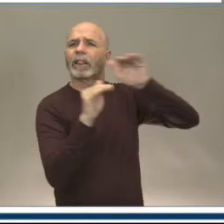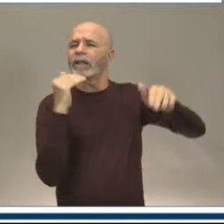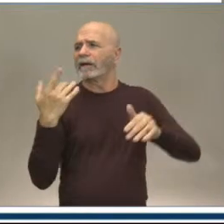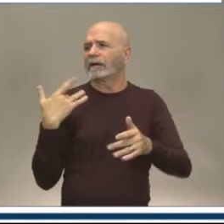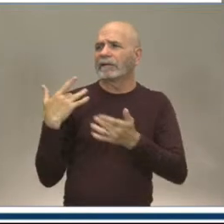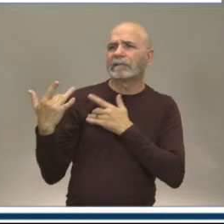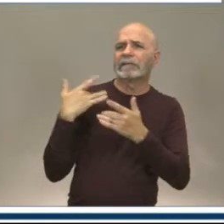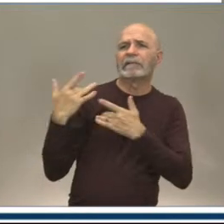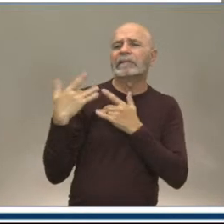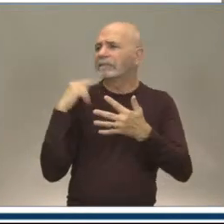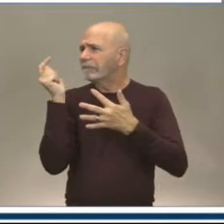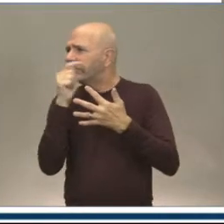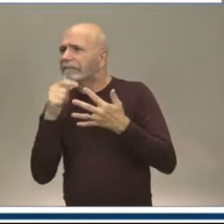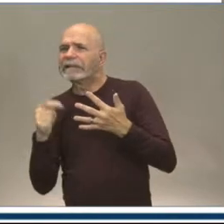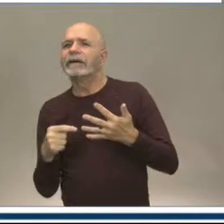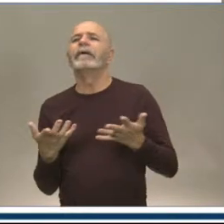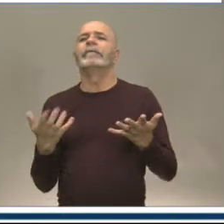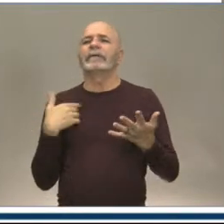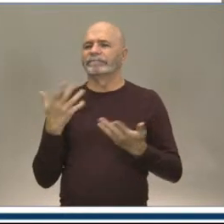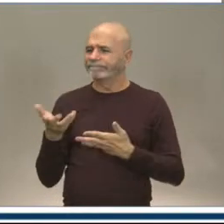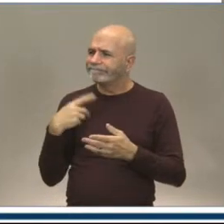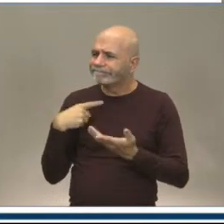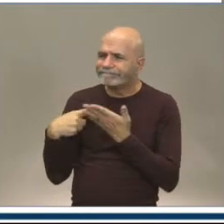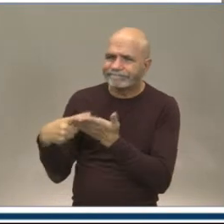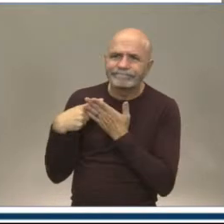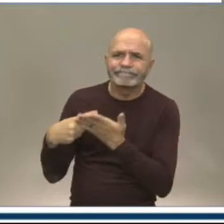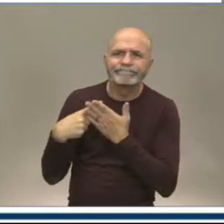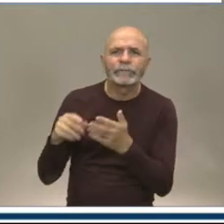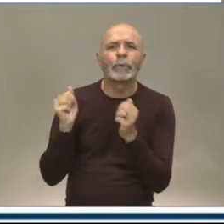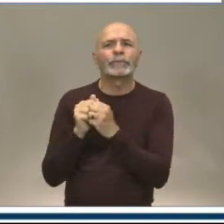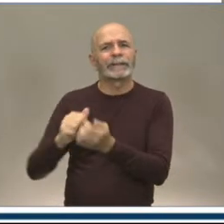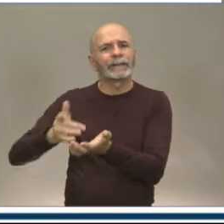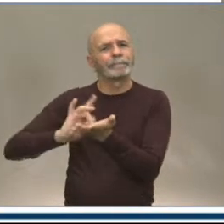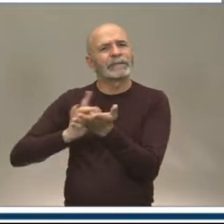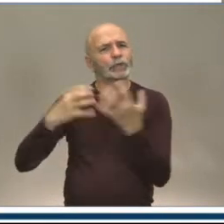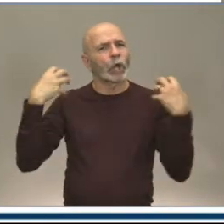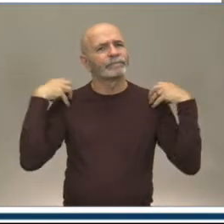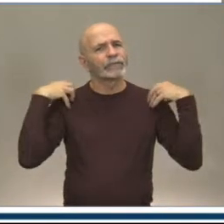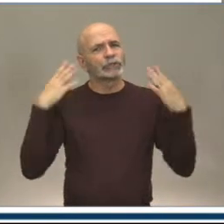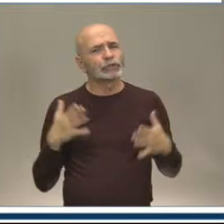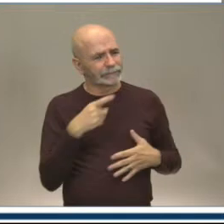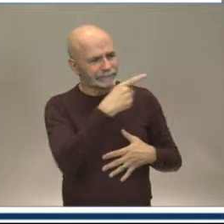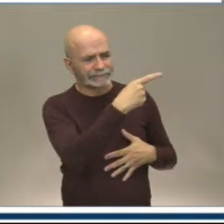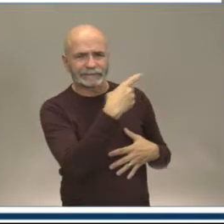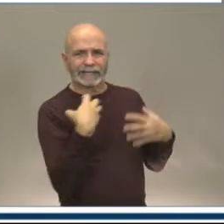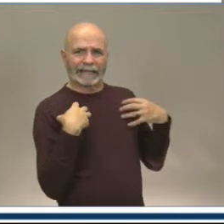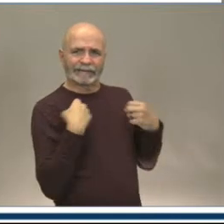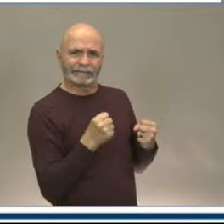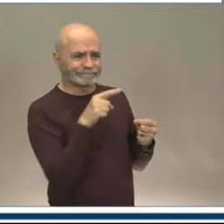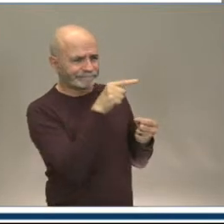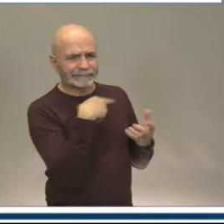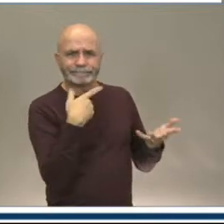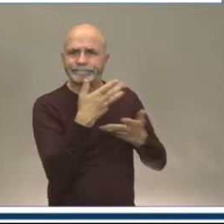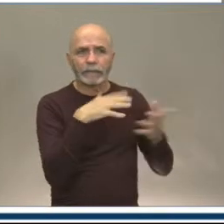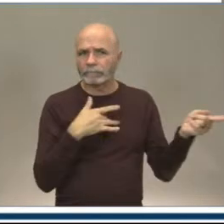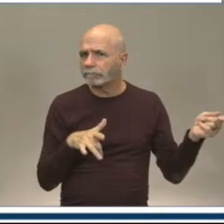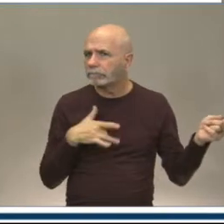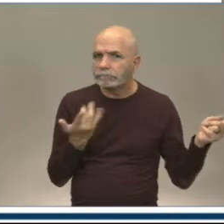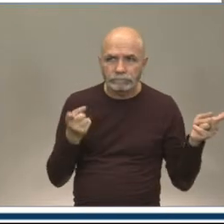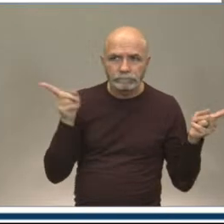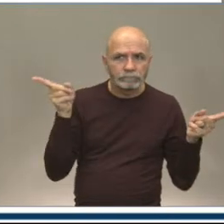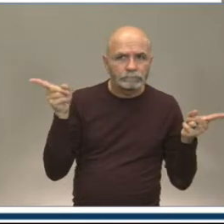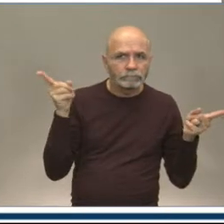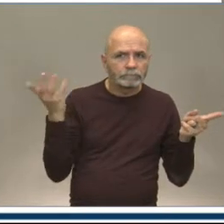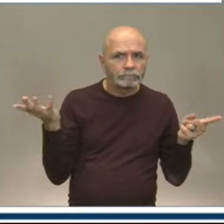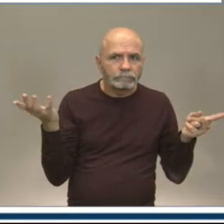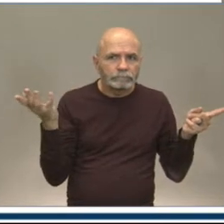a discussion yesterday with the medical officer of health, who's leading the work by public health